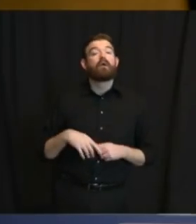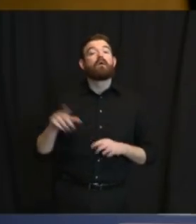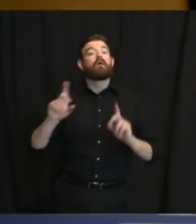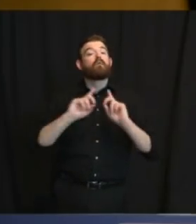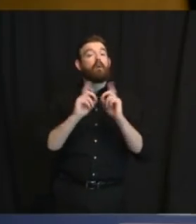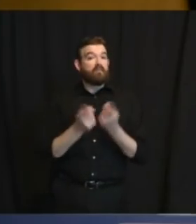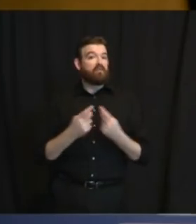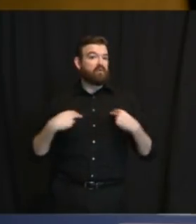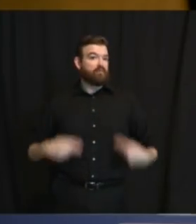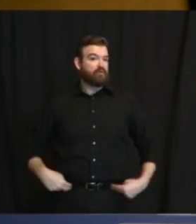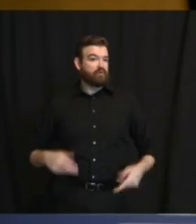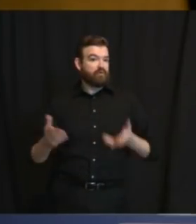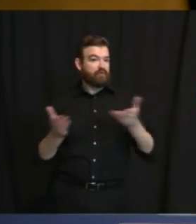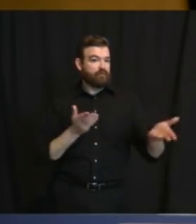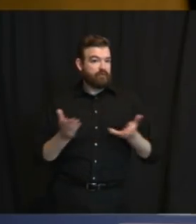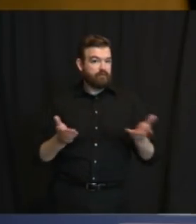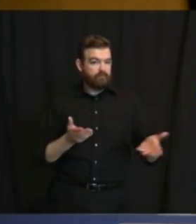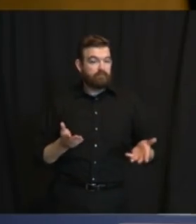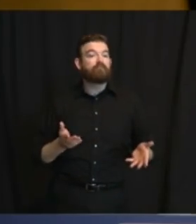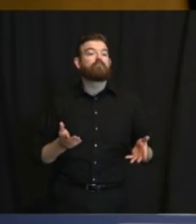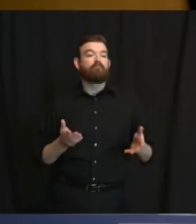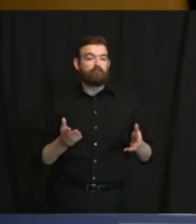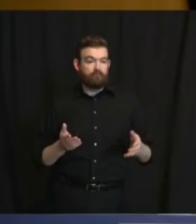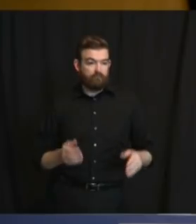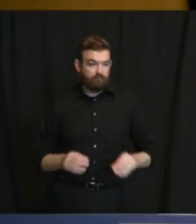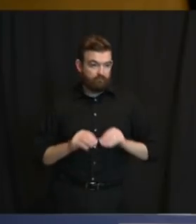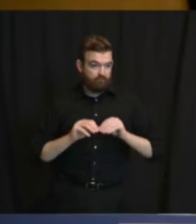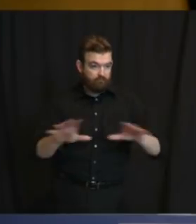extra $106